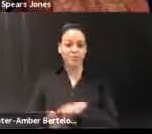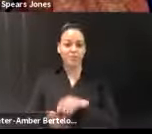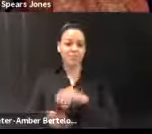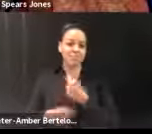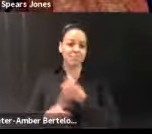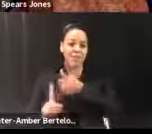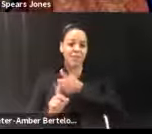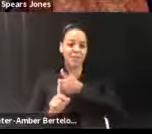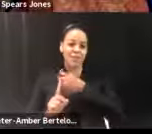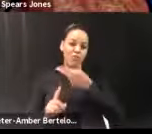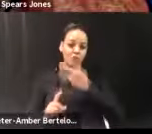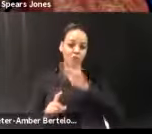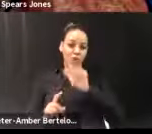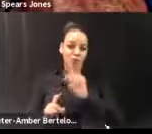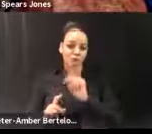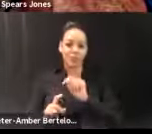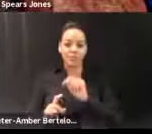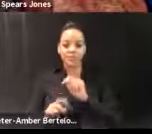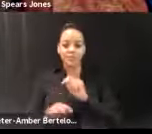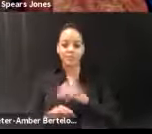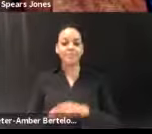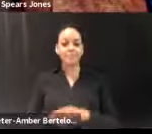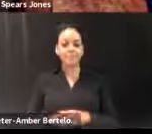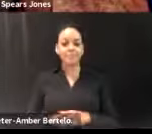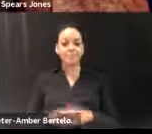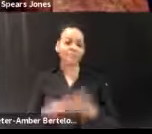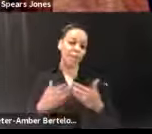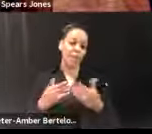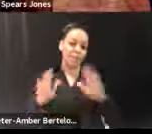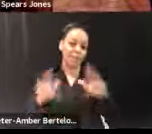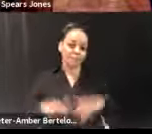de Cosas Locas de Locos. Anyway.